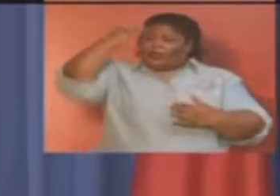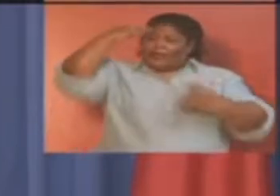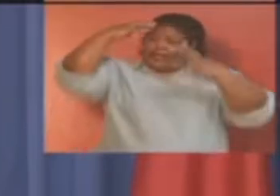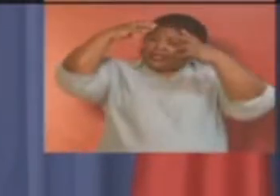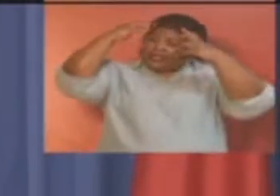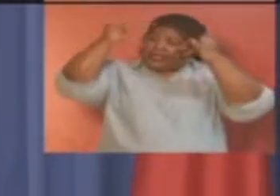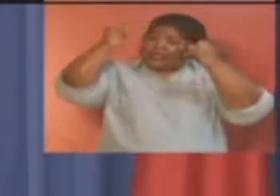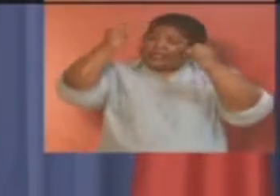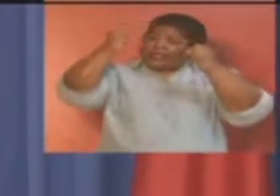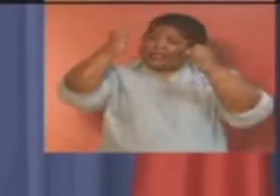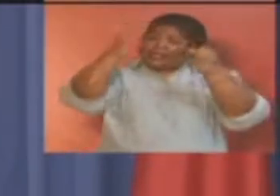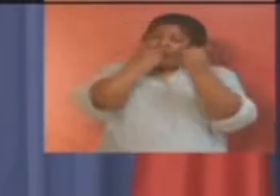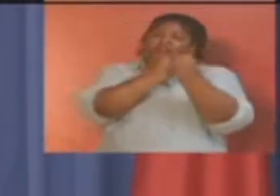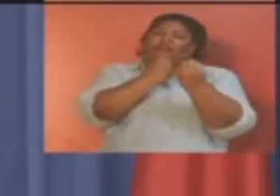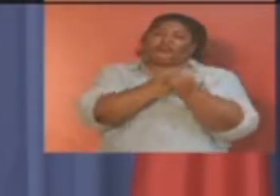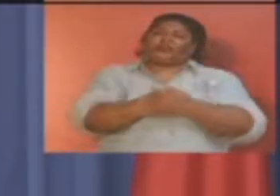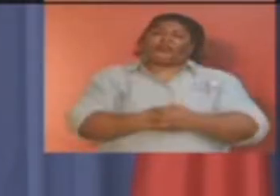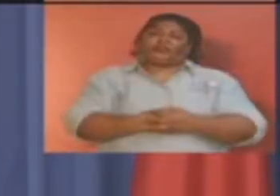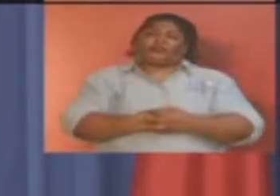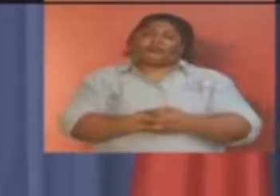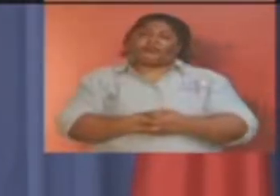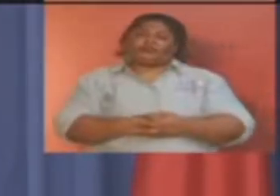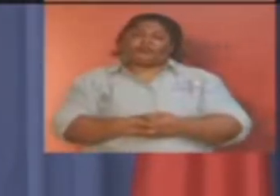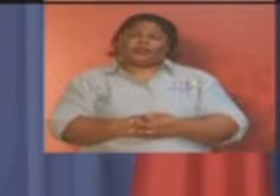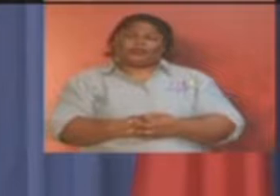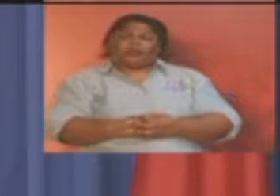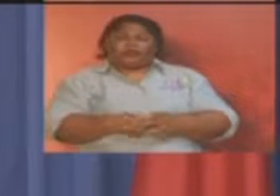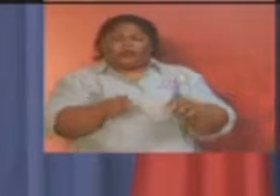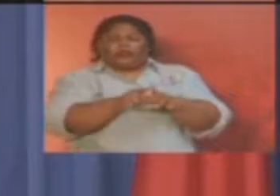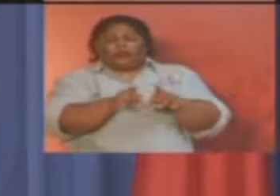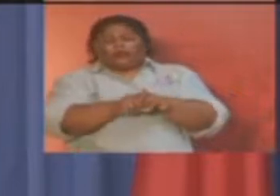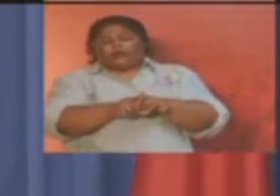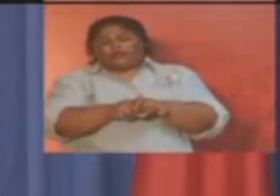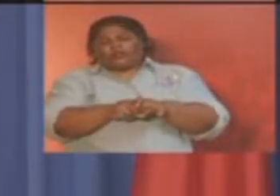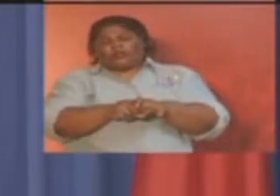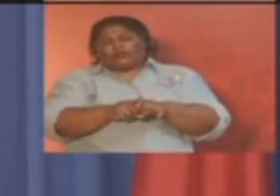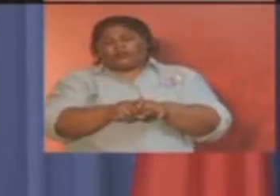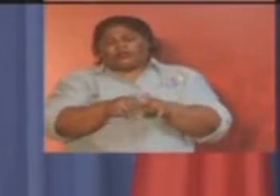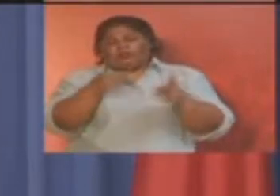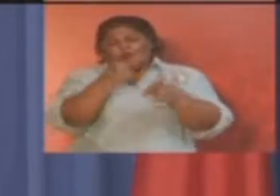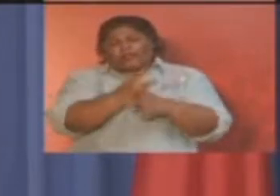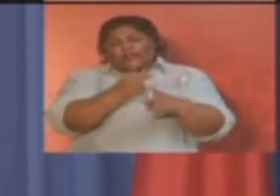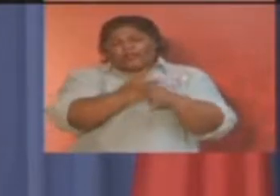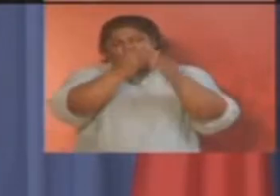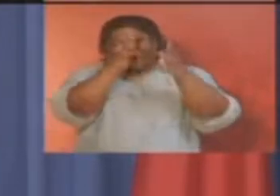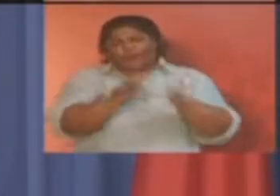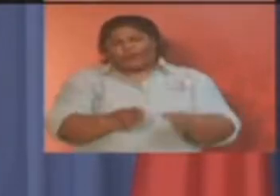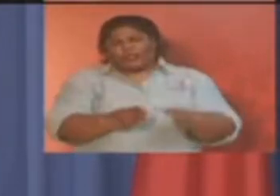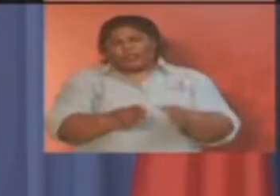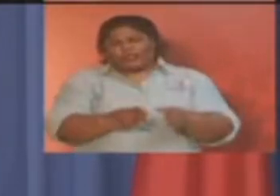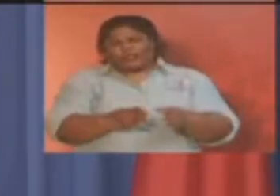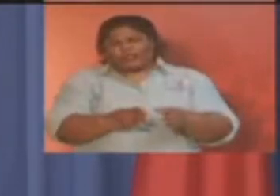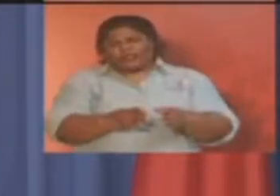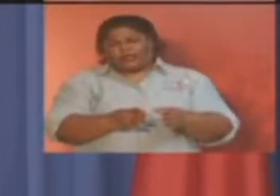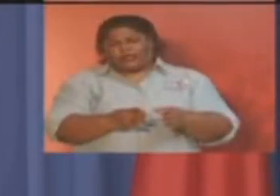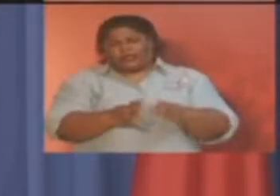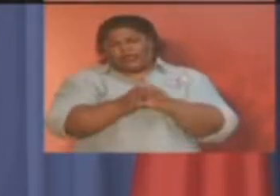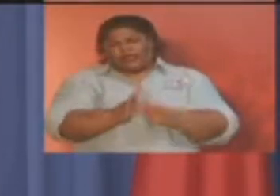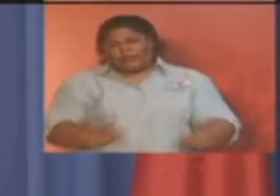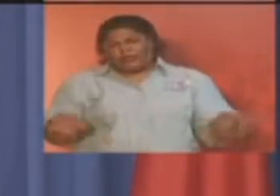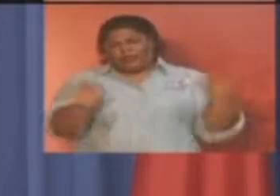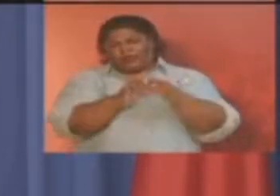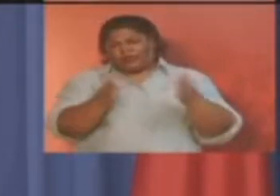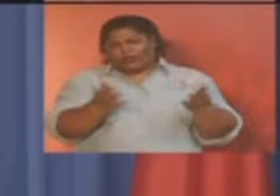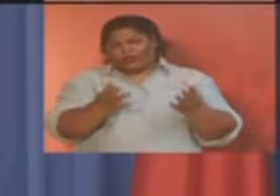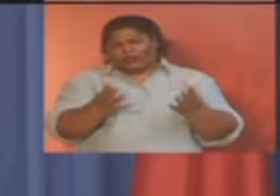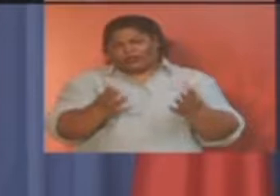talk about also in the care of the patient is also the care of the healthcare